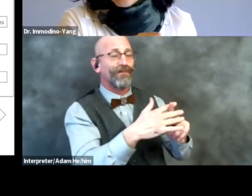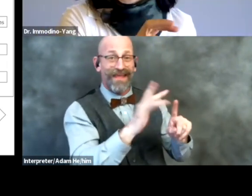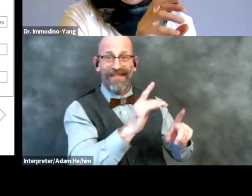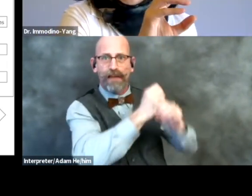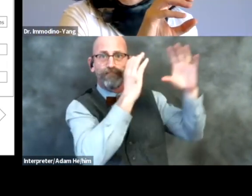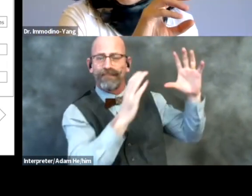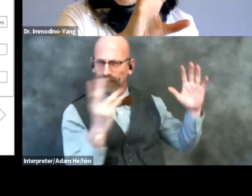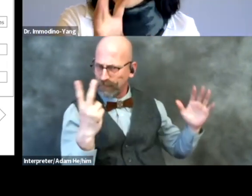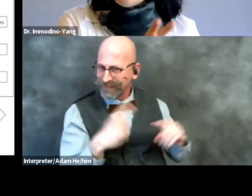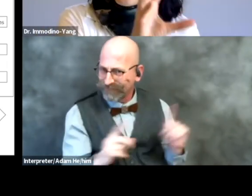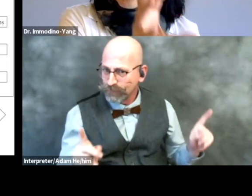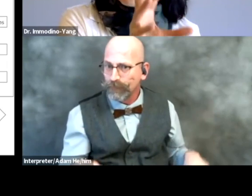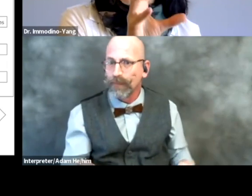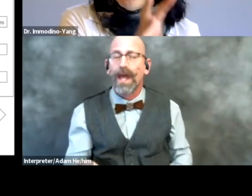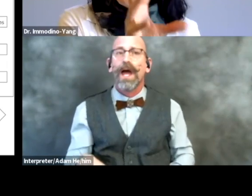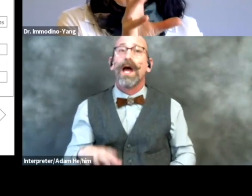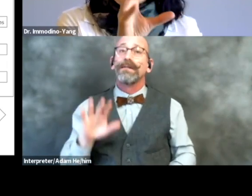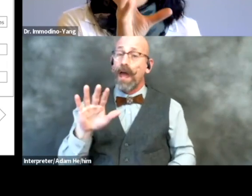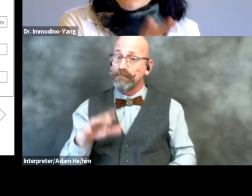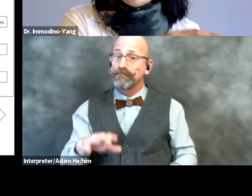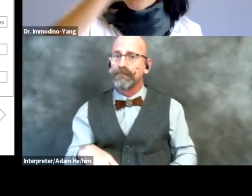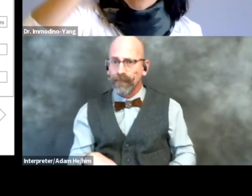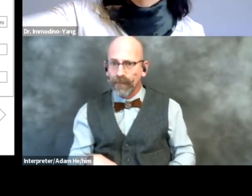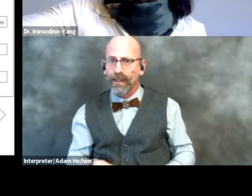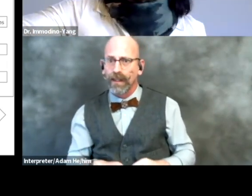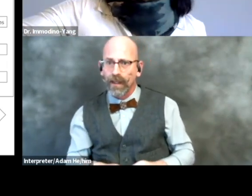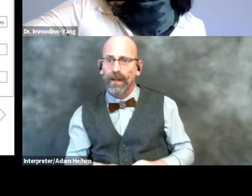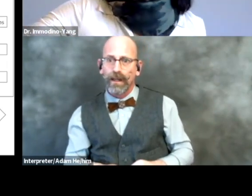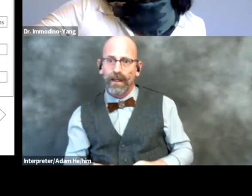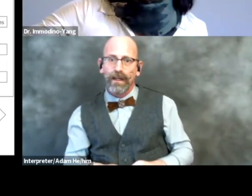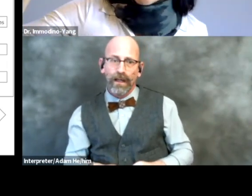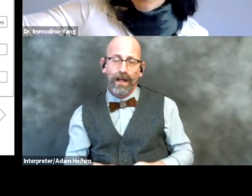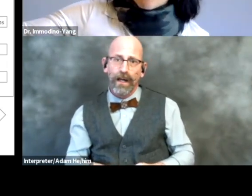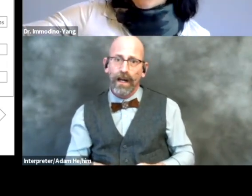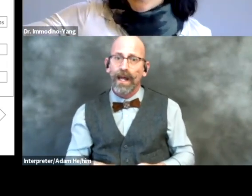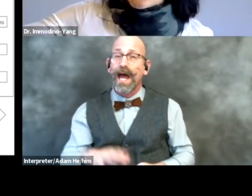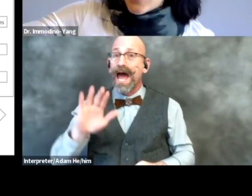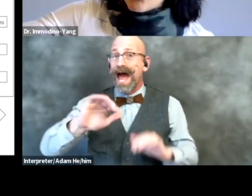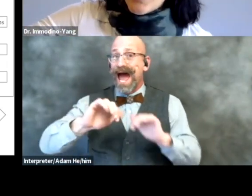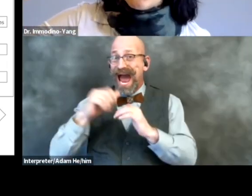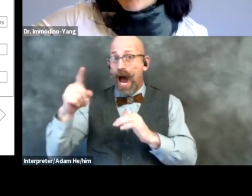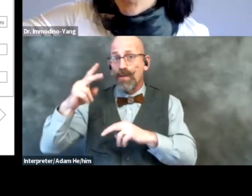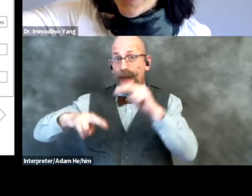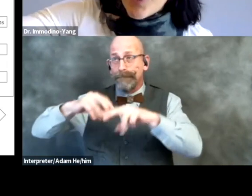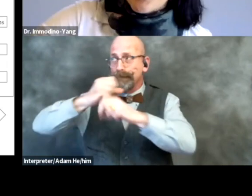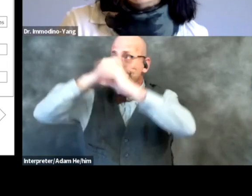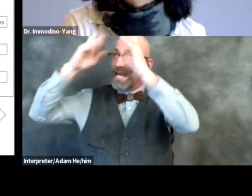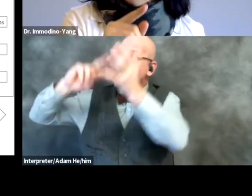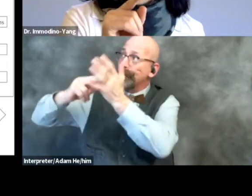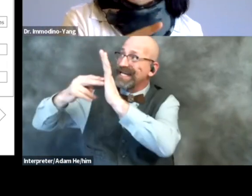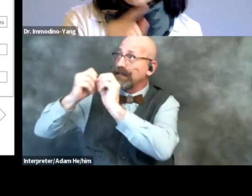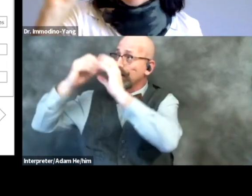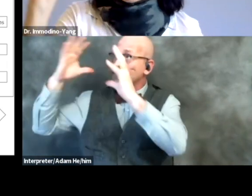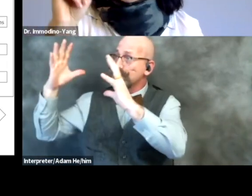in turn, those construals, those ways of building that bigger meaning, saying, wait a minute, that's not right, everyone everywhere,